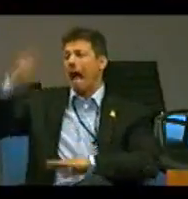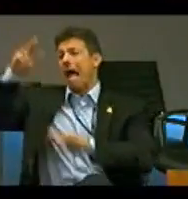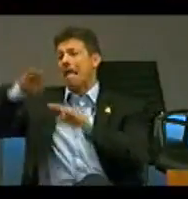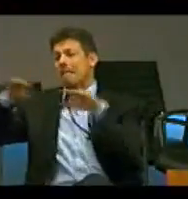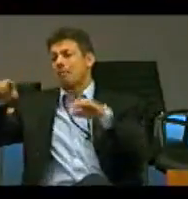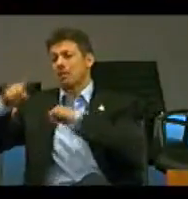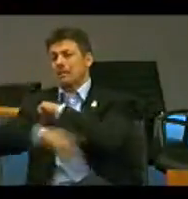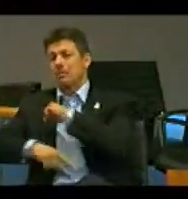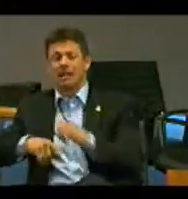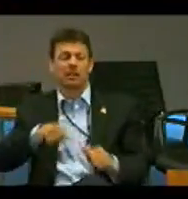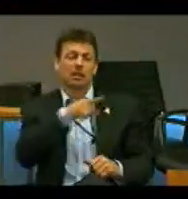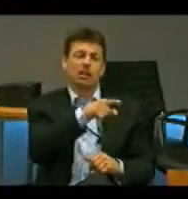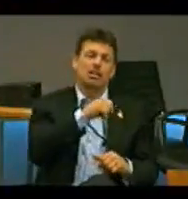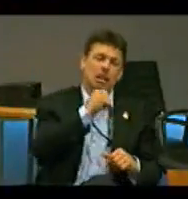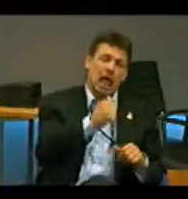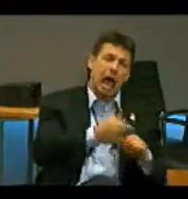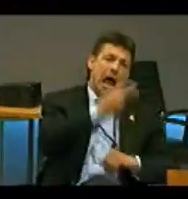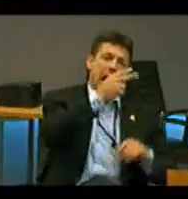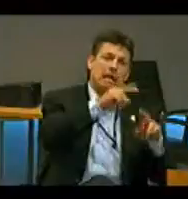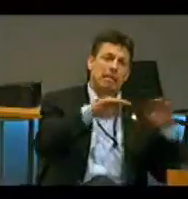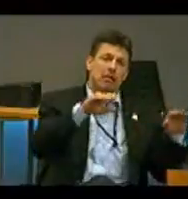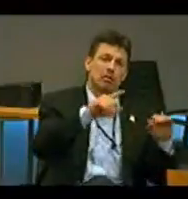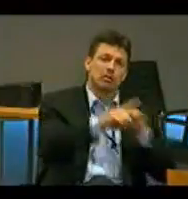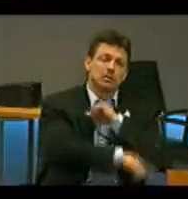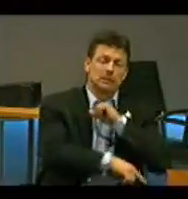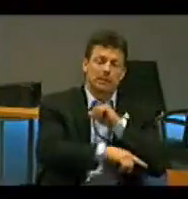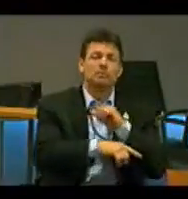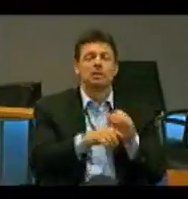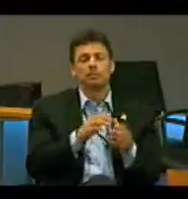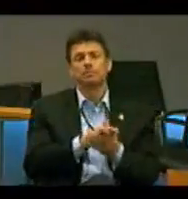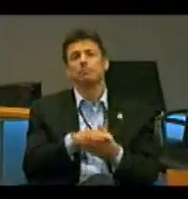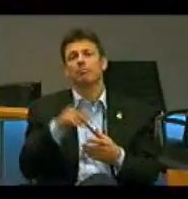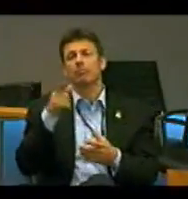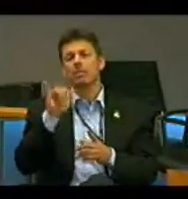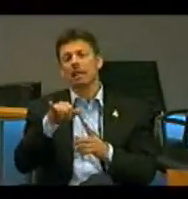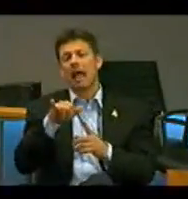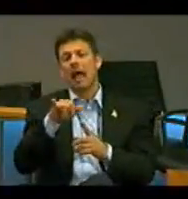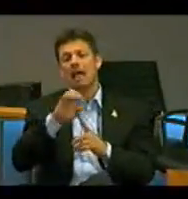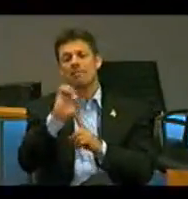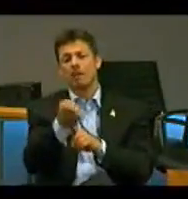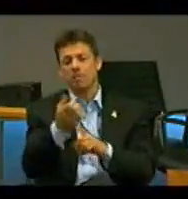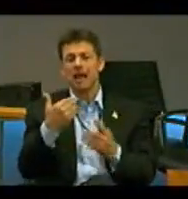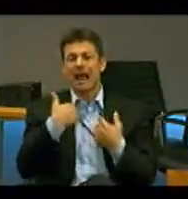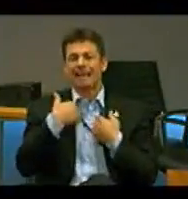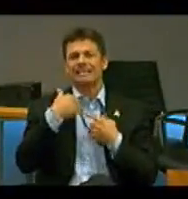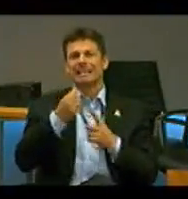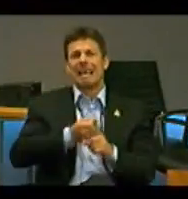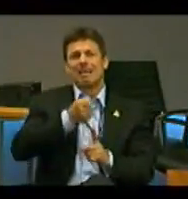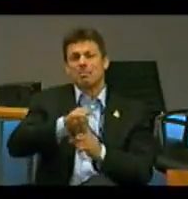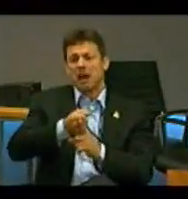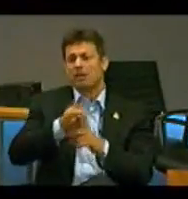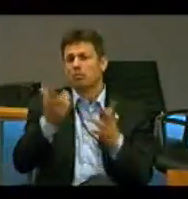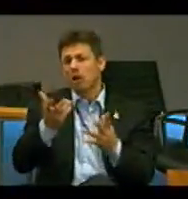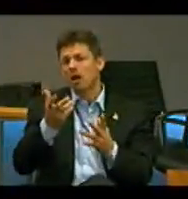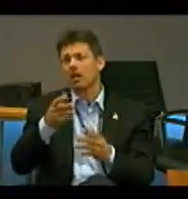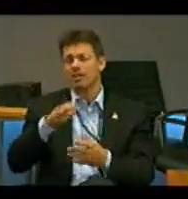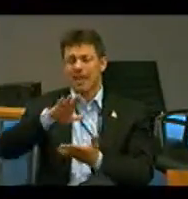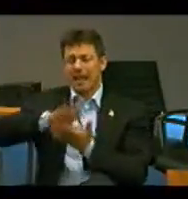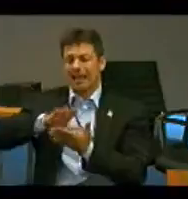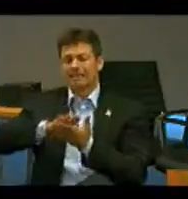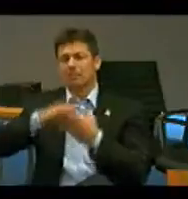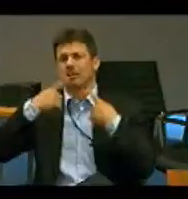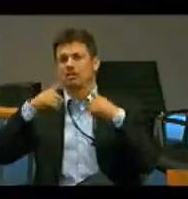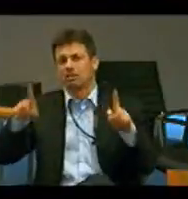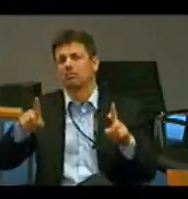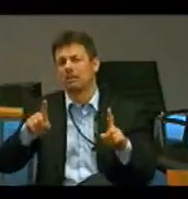evident in even the most violent and disorganized school environments. And that adverse impact is that the academic achievement